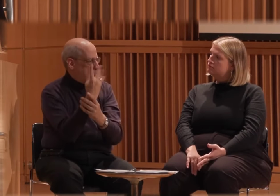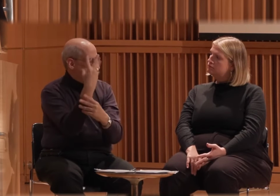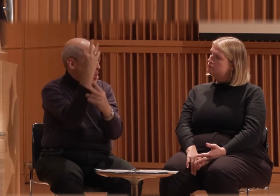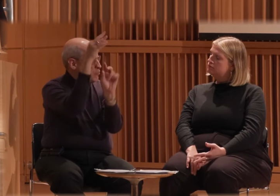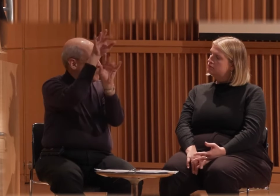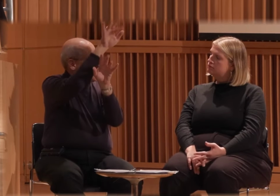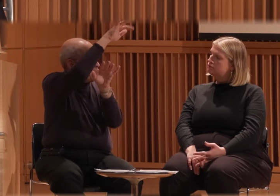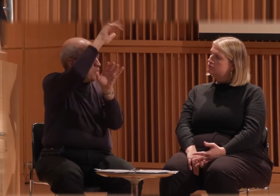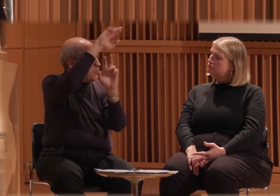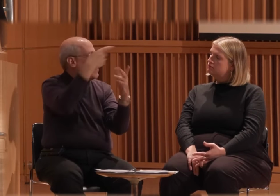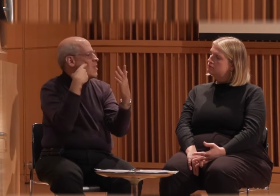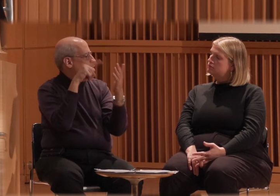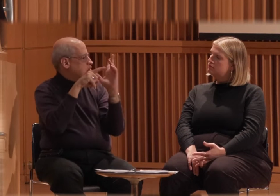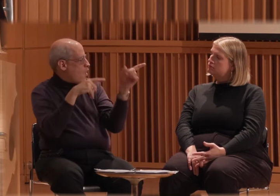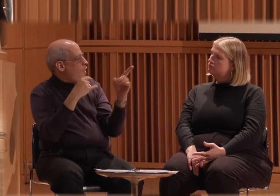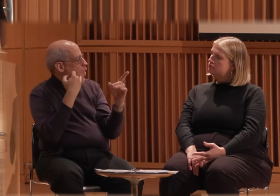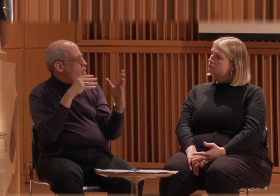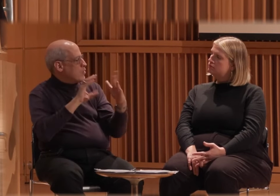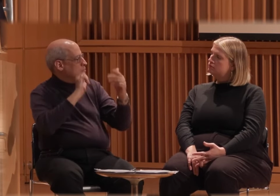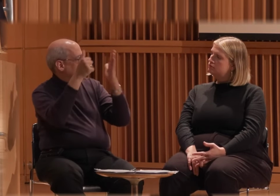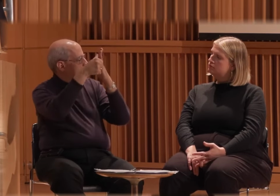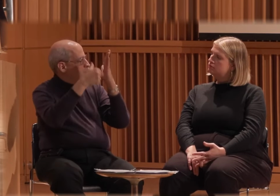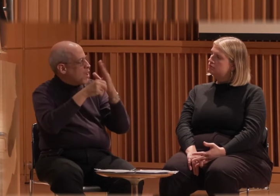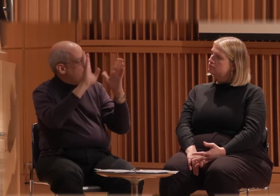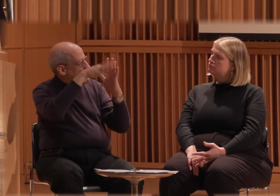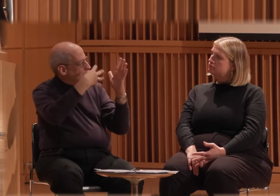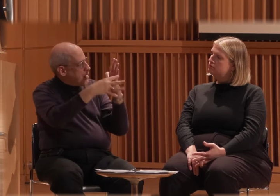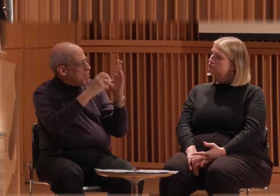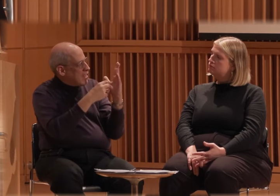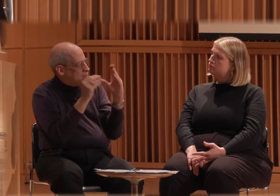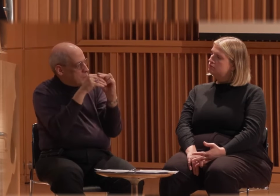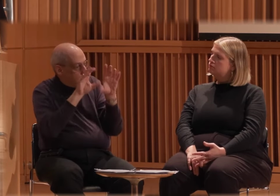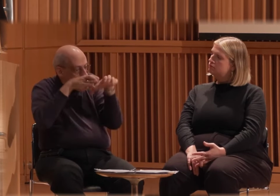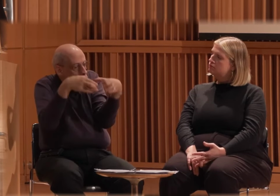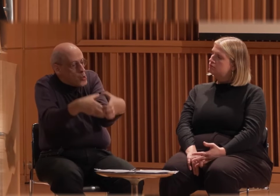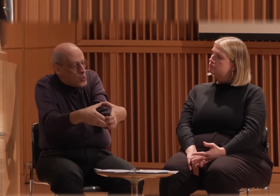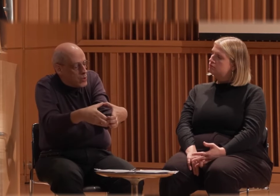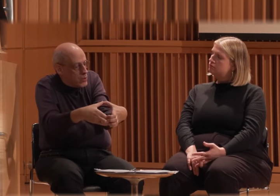notice that, if you put these on a map, it seems like there are way more of these